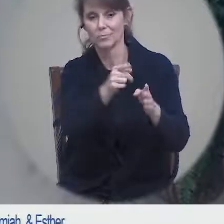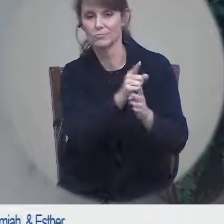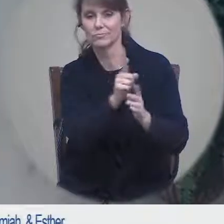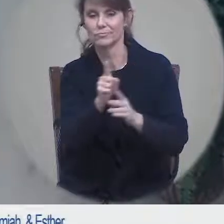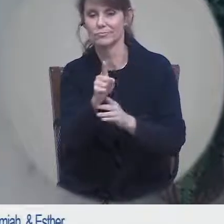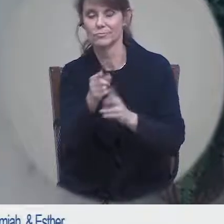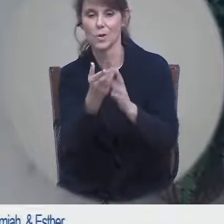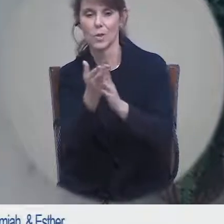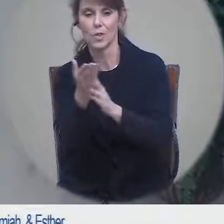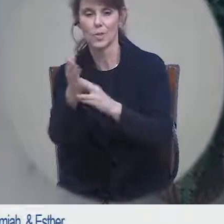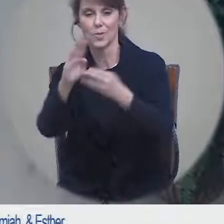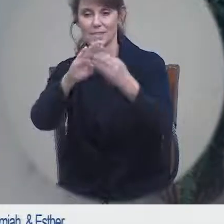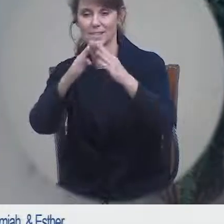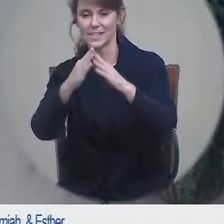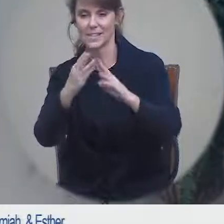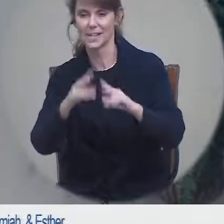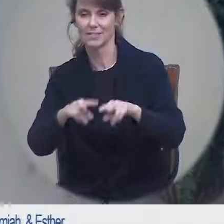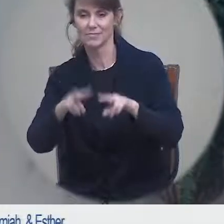And what does Haman do?